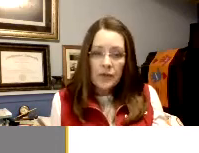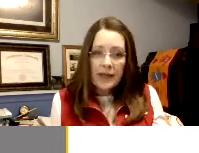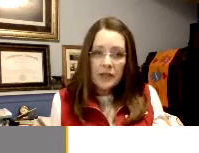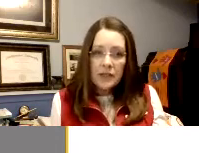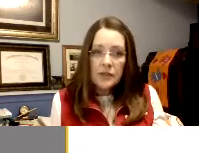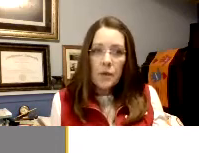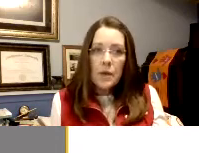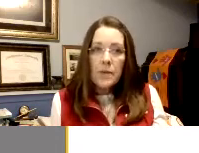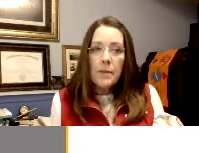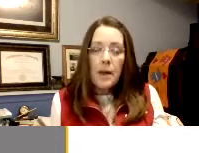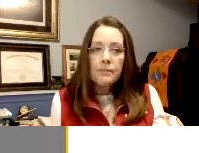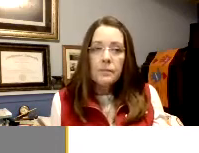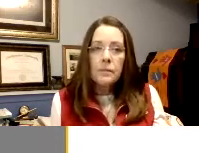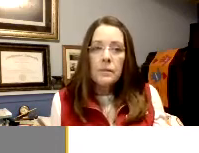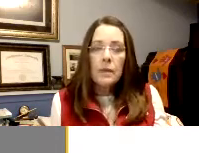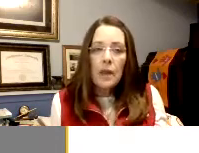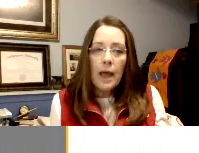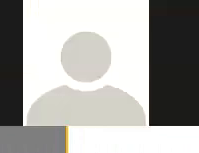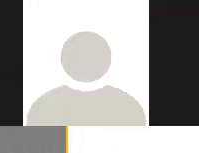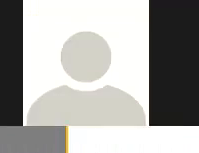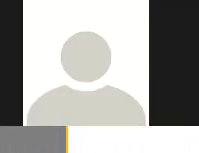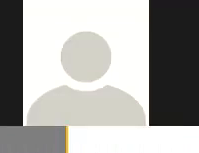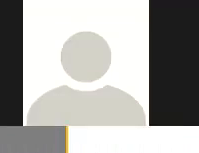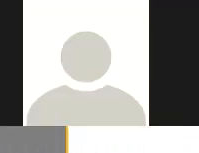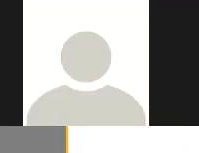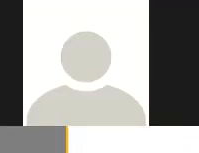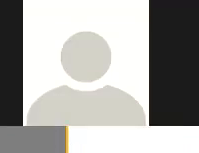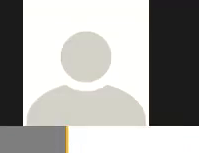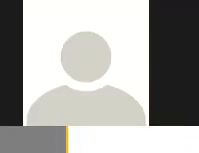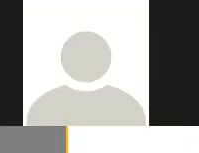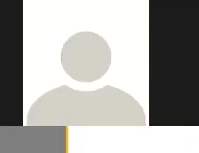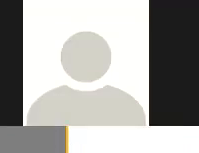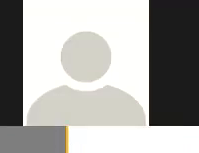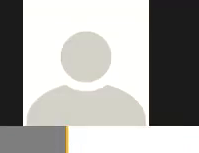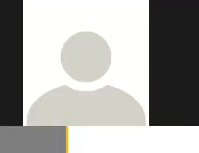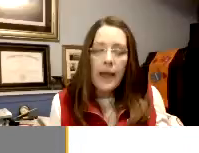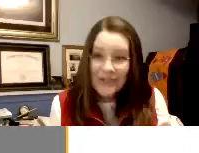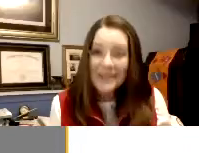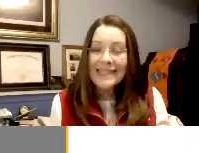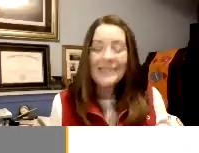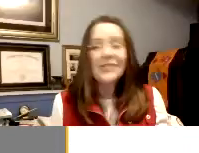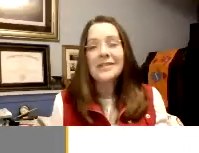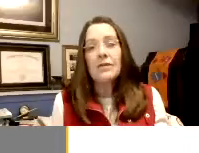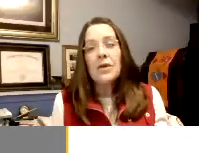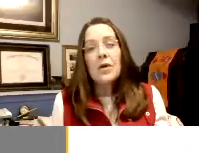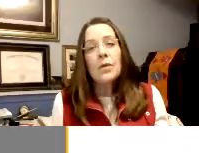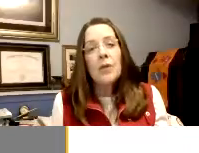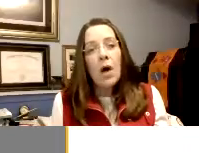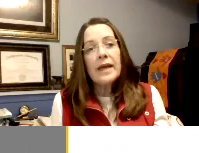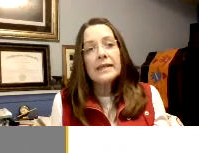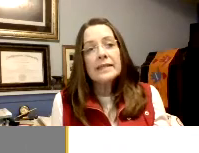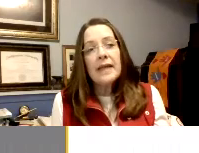right strategy. So I Okay. hope that teachers and parents and nurses such as yourself